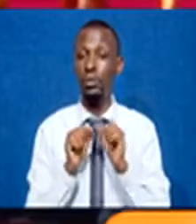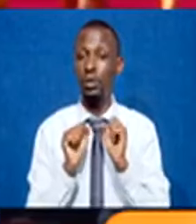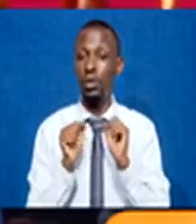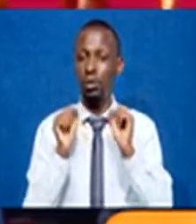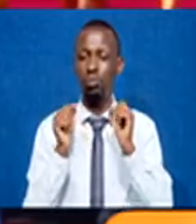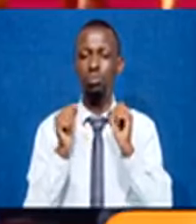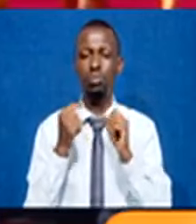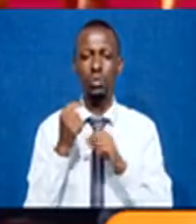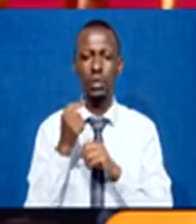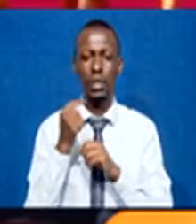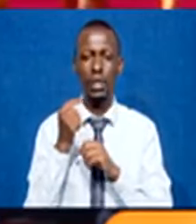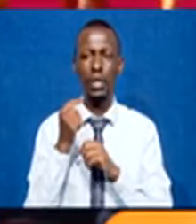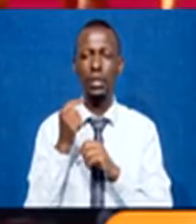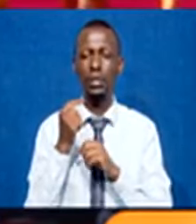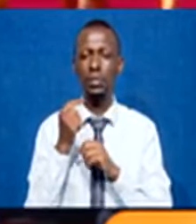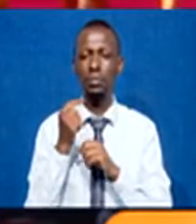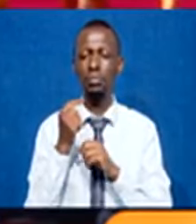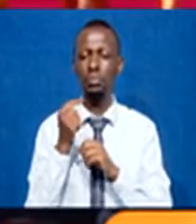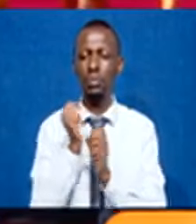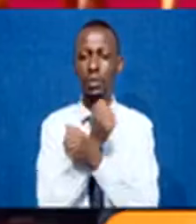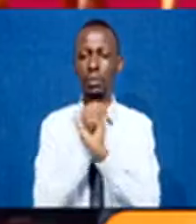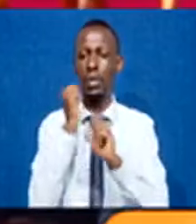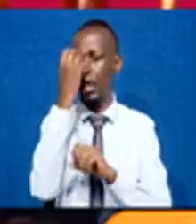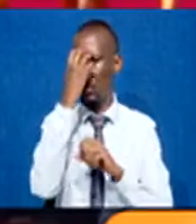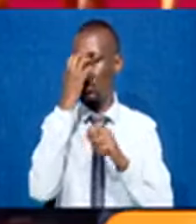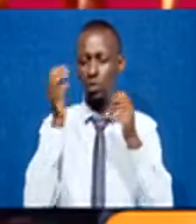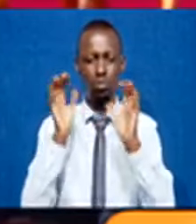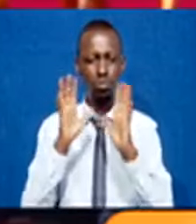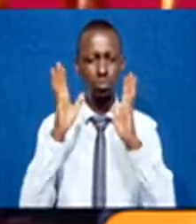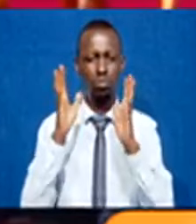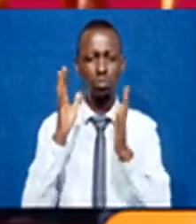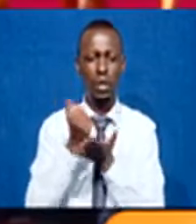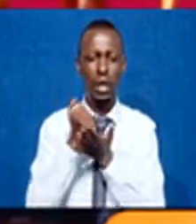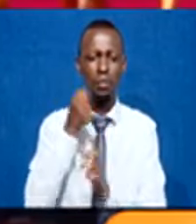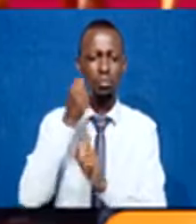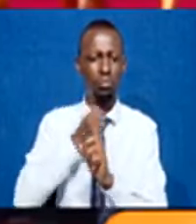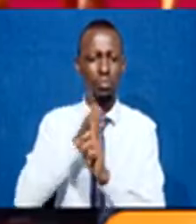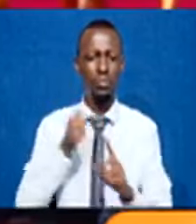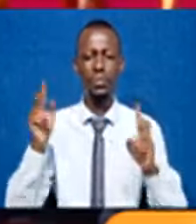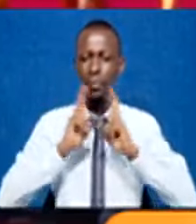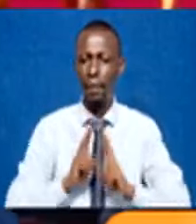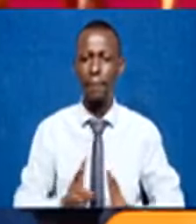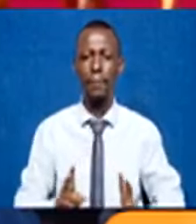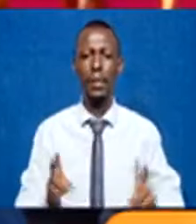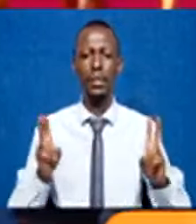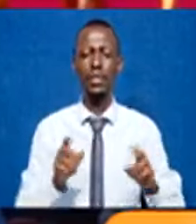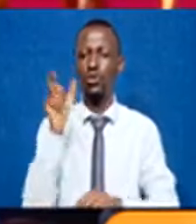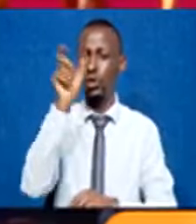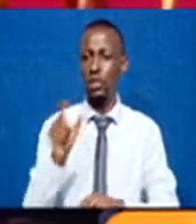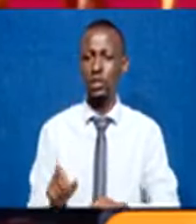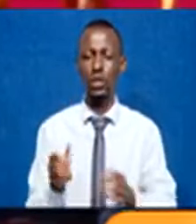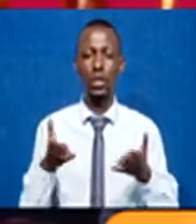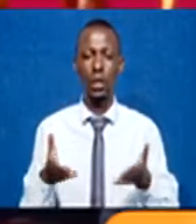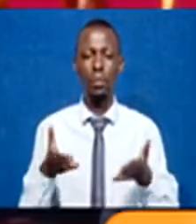his host president, William Ruto, as a fundamental peacemaker in the region. The Prime Minister of the Federal